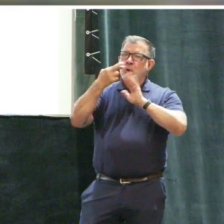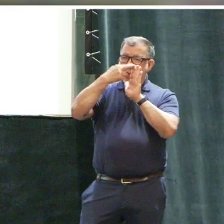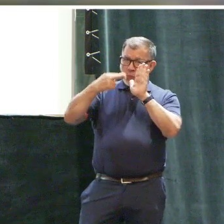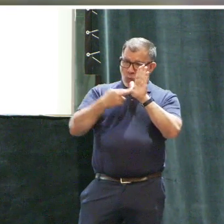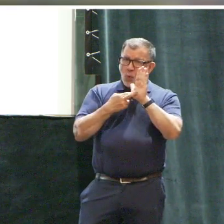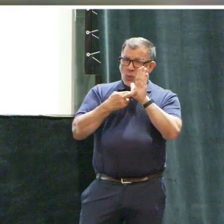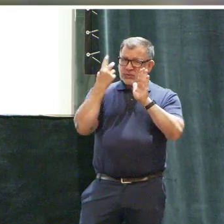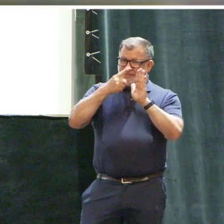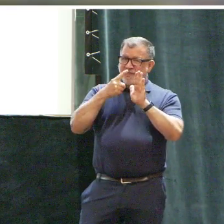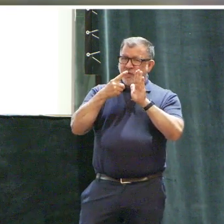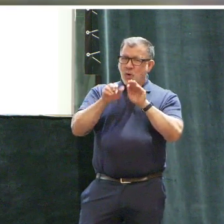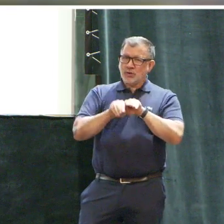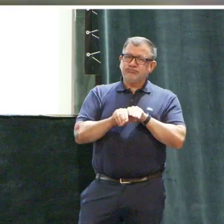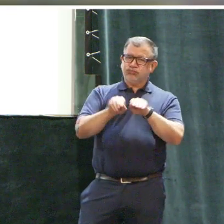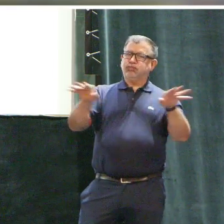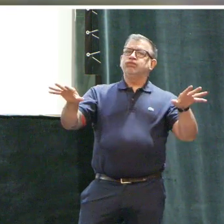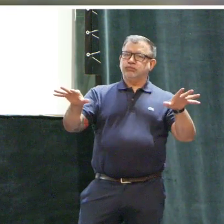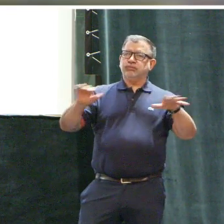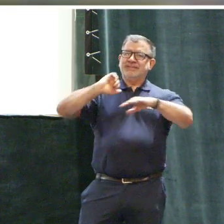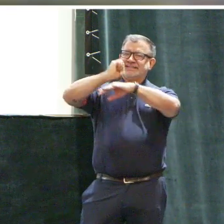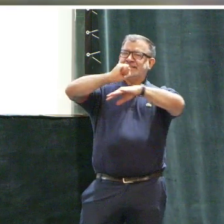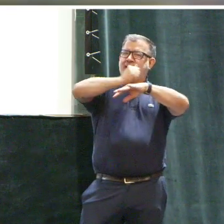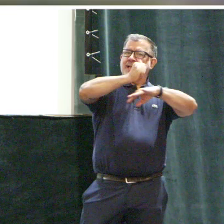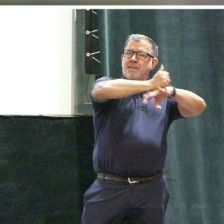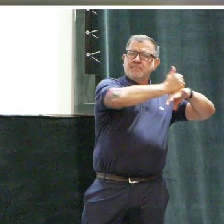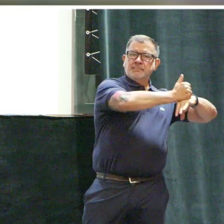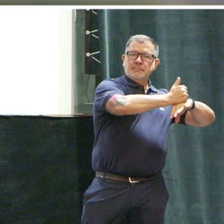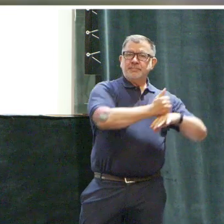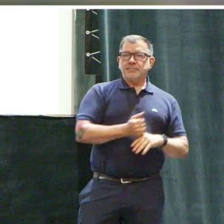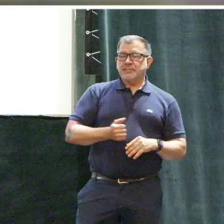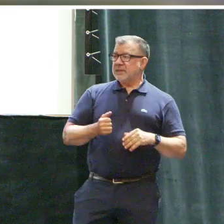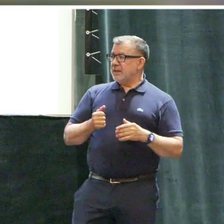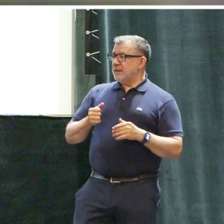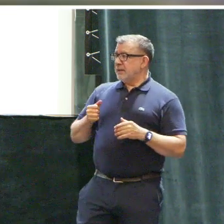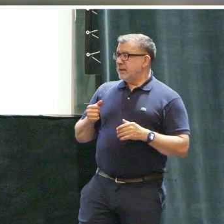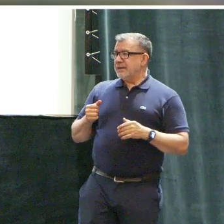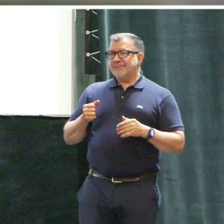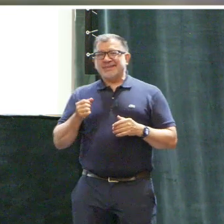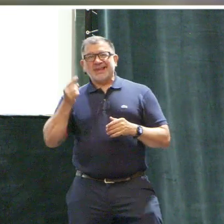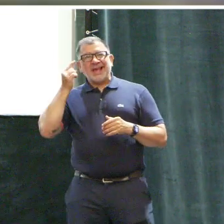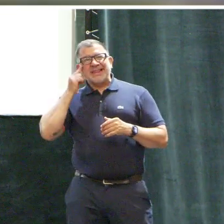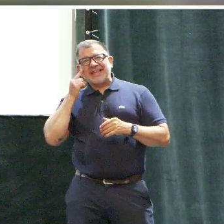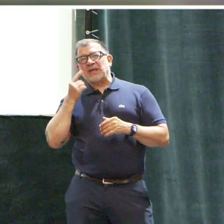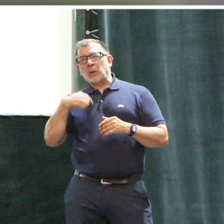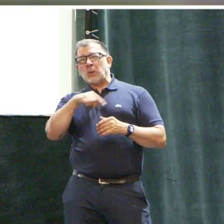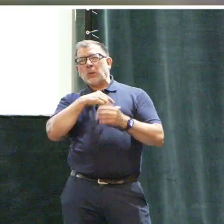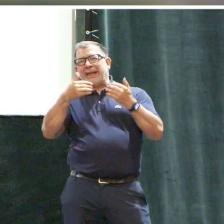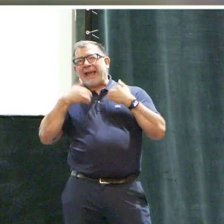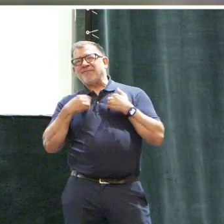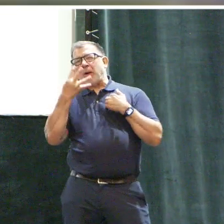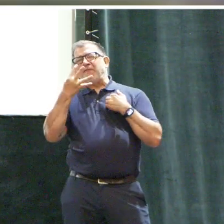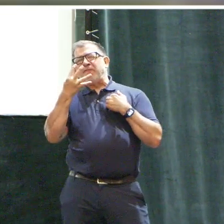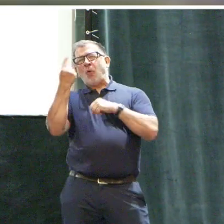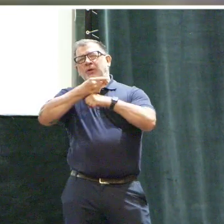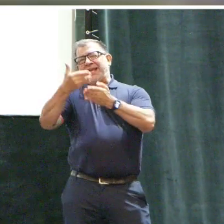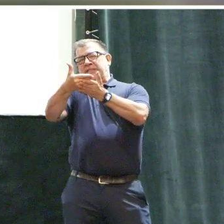projects. Generally speaking, when a storm comes up the eastern seaboard, you get about 4 days of good visibility on its